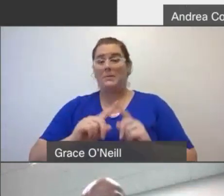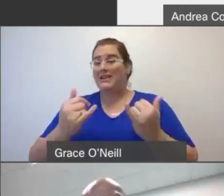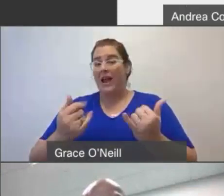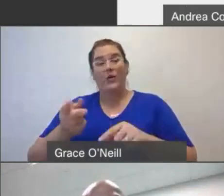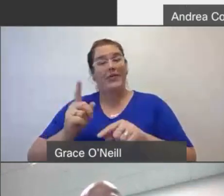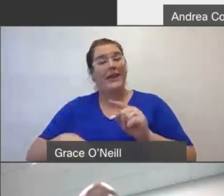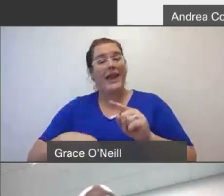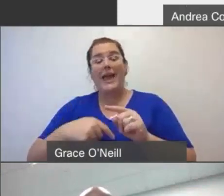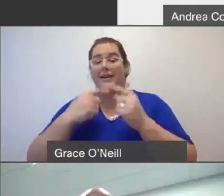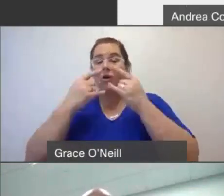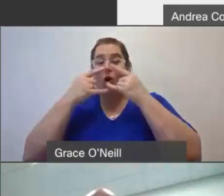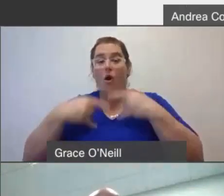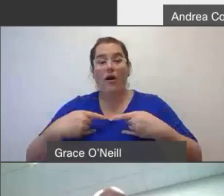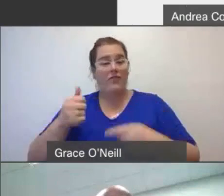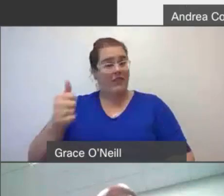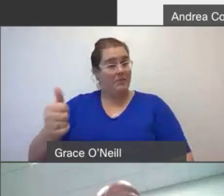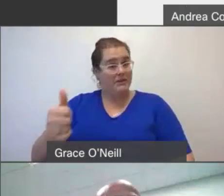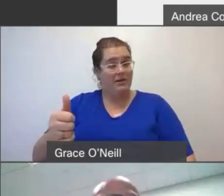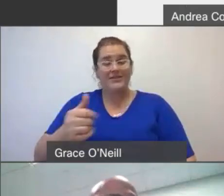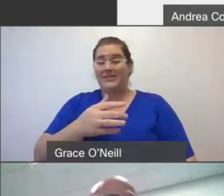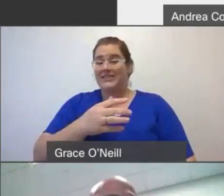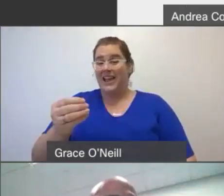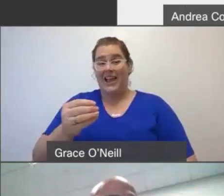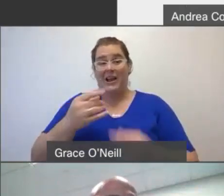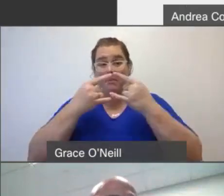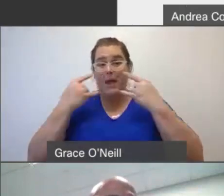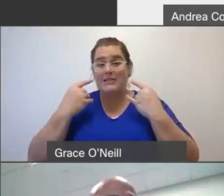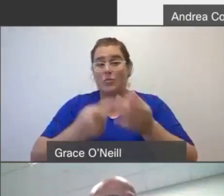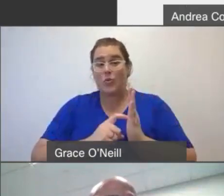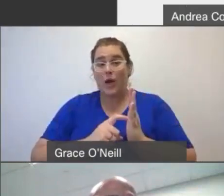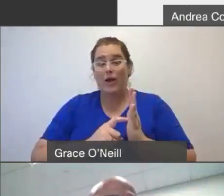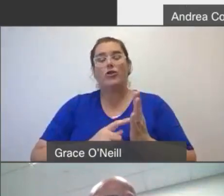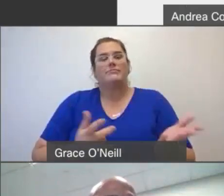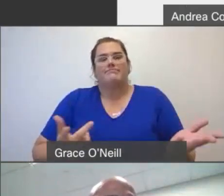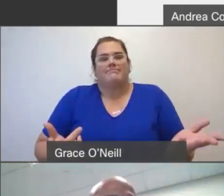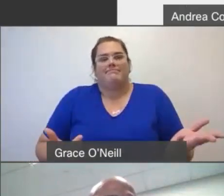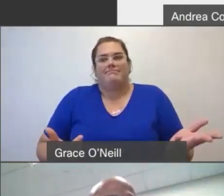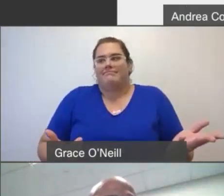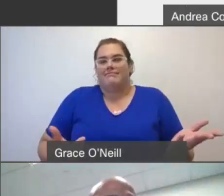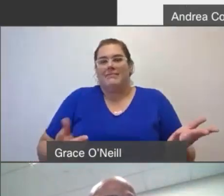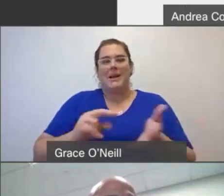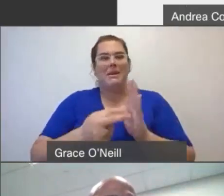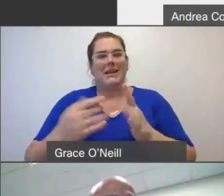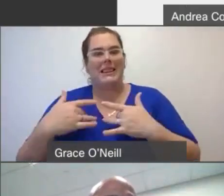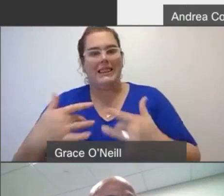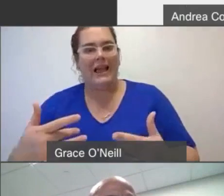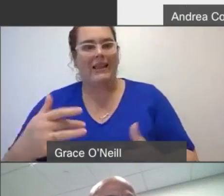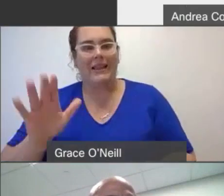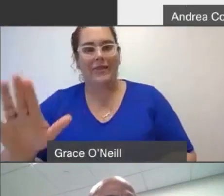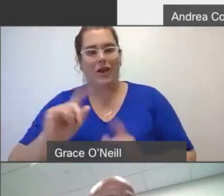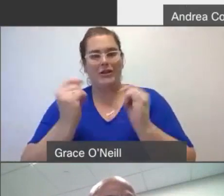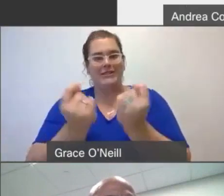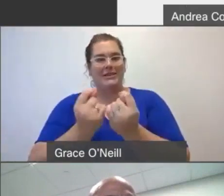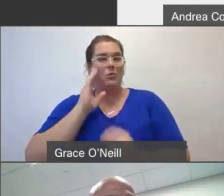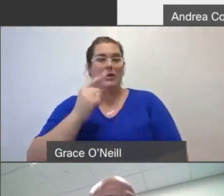remove a mask, and masks are required there, it's likely that they and their team are not going to want them to be